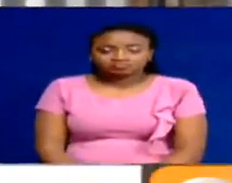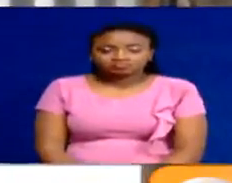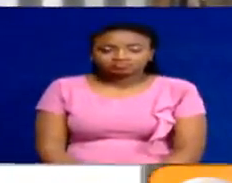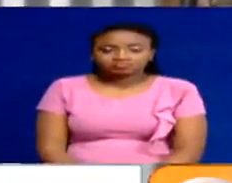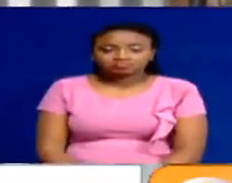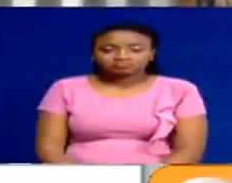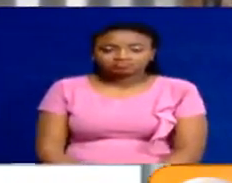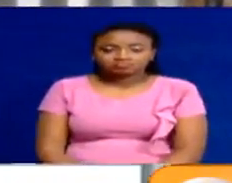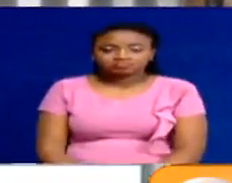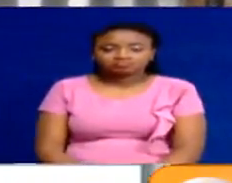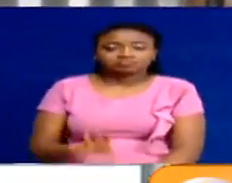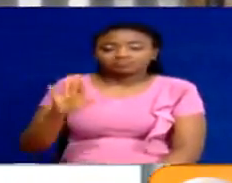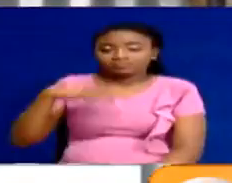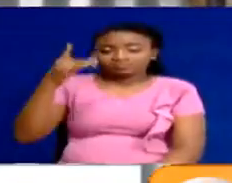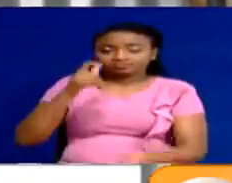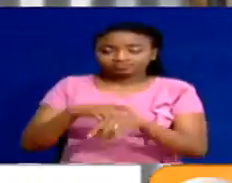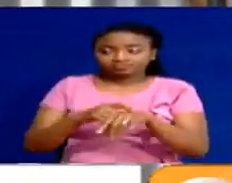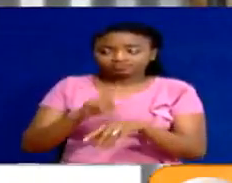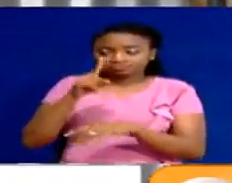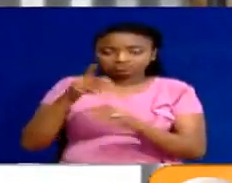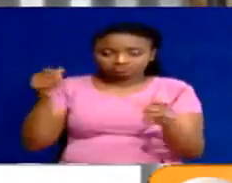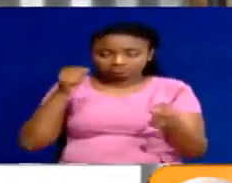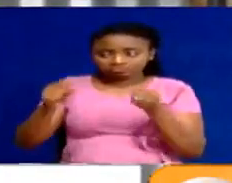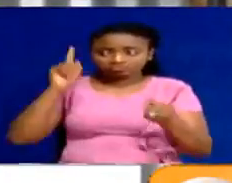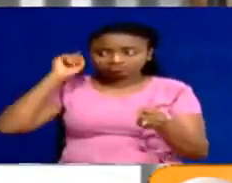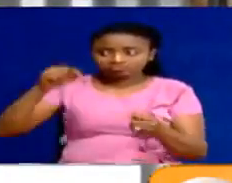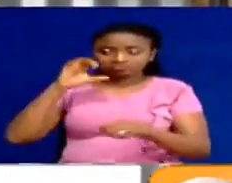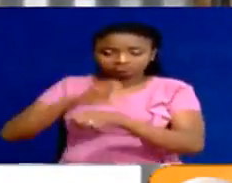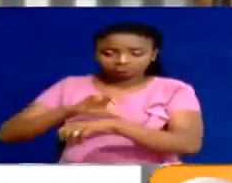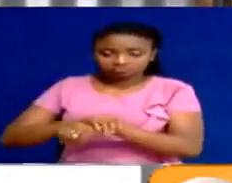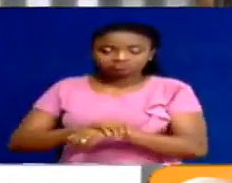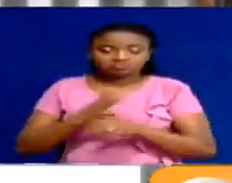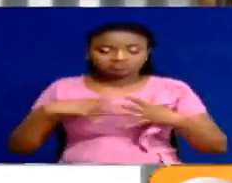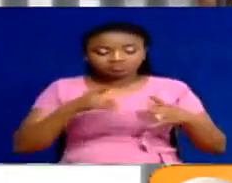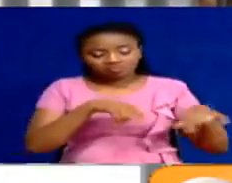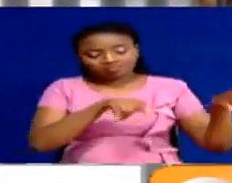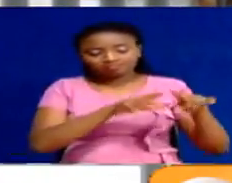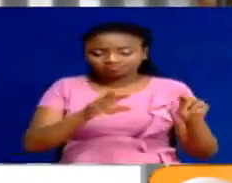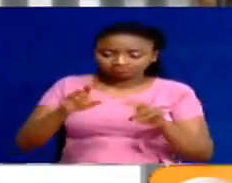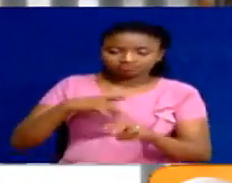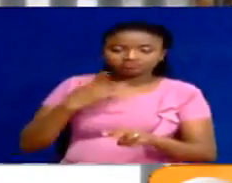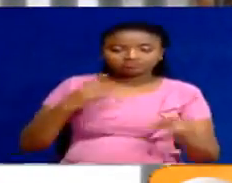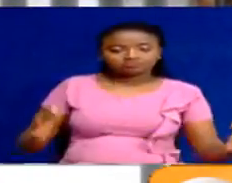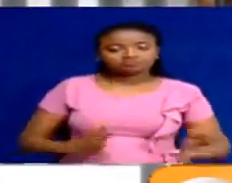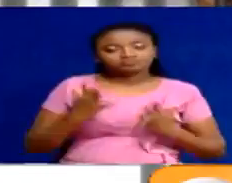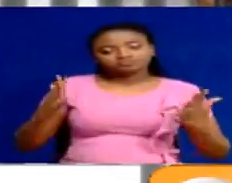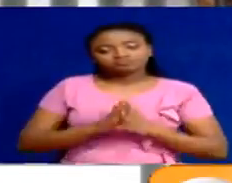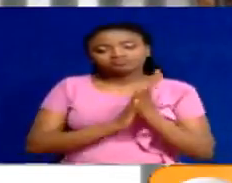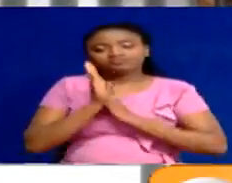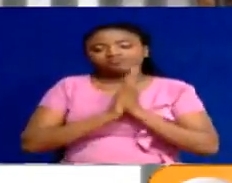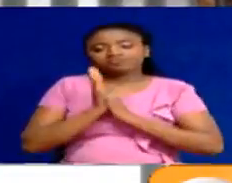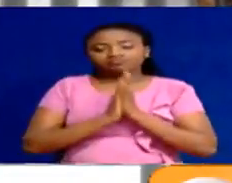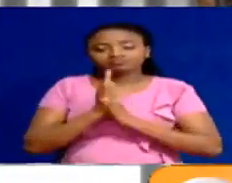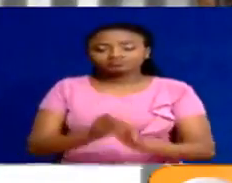Every time one briquette comes out of this machine, it gives hope to the members of the Kamulu program of disabled person that even them